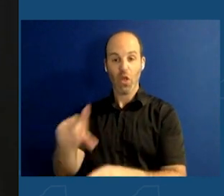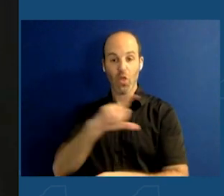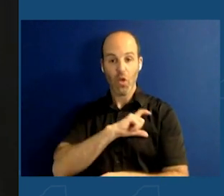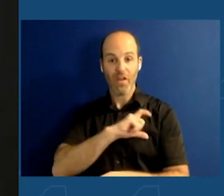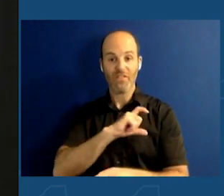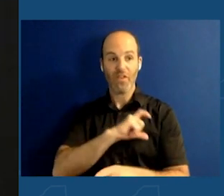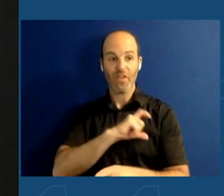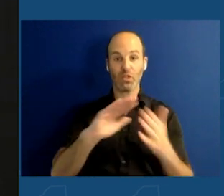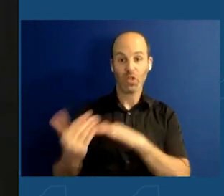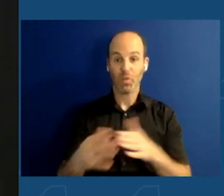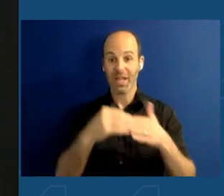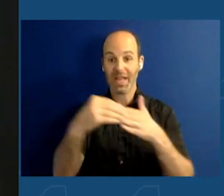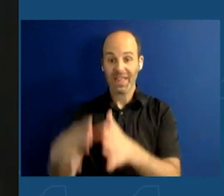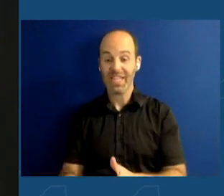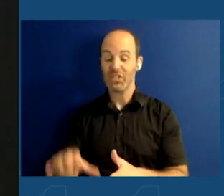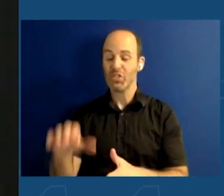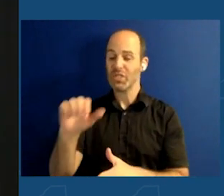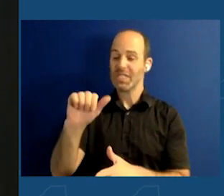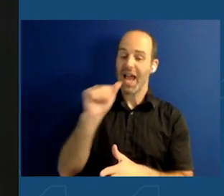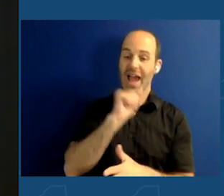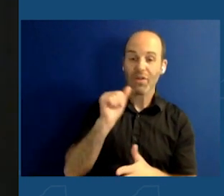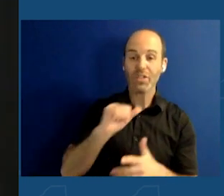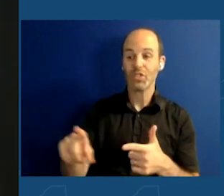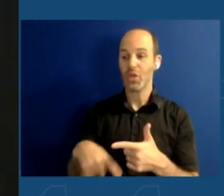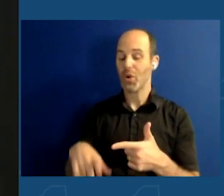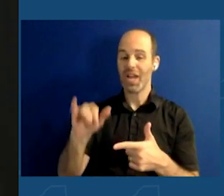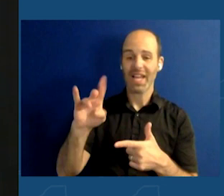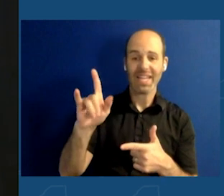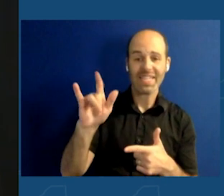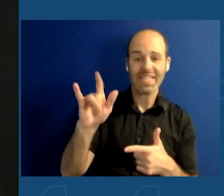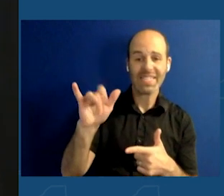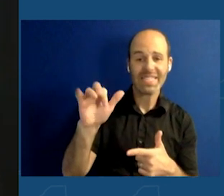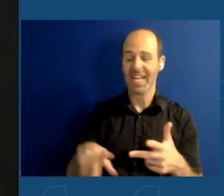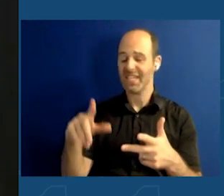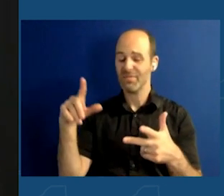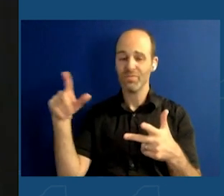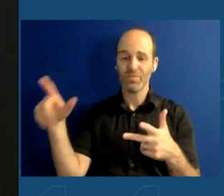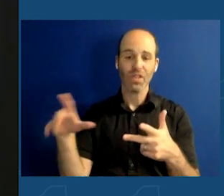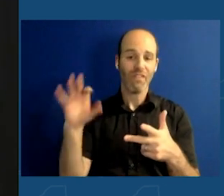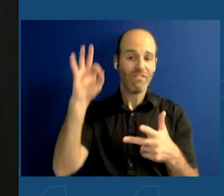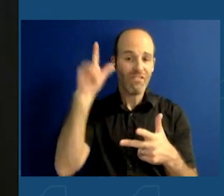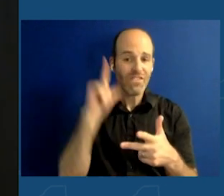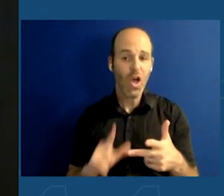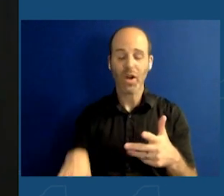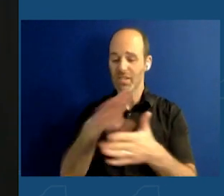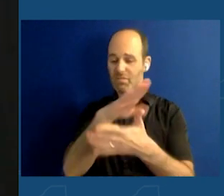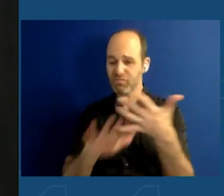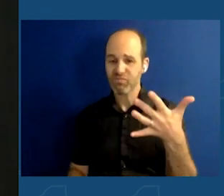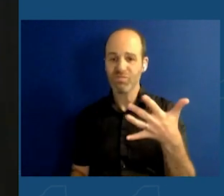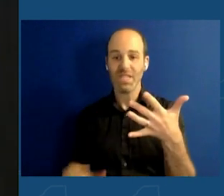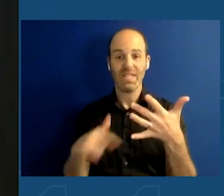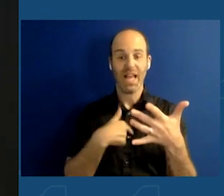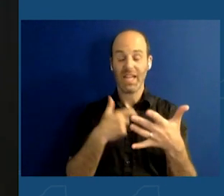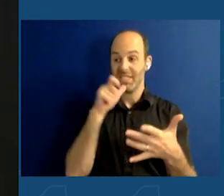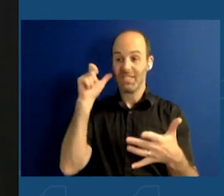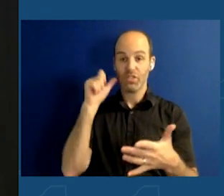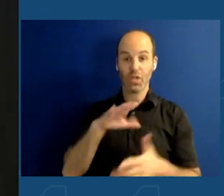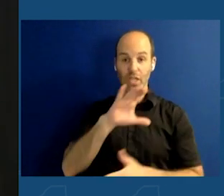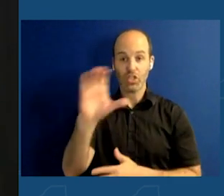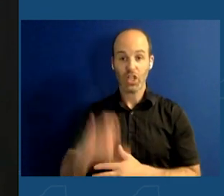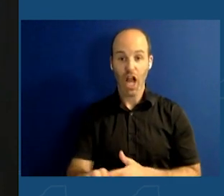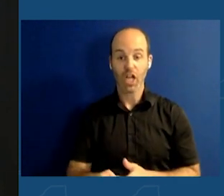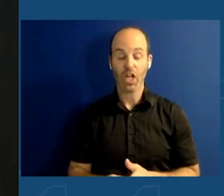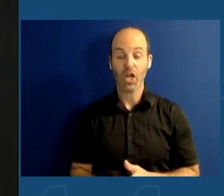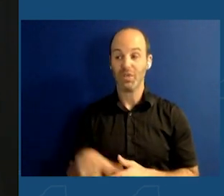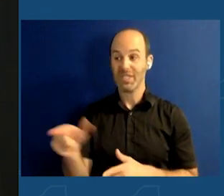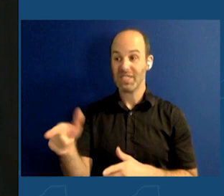Florida, Arizona, Colorado, Indiana, and just yesterday, Chicago. Even chiefs who are dealing with the